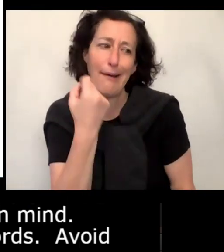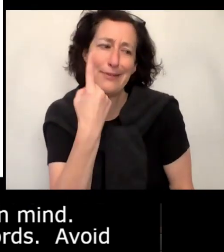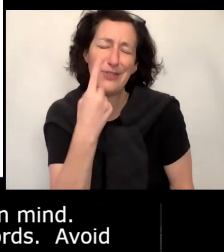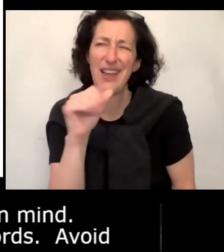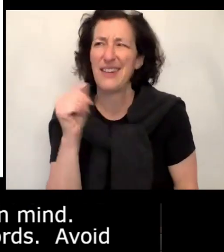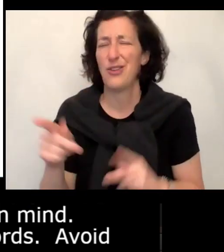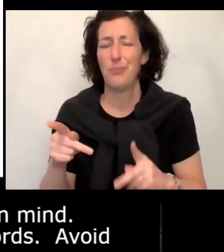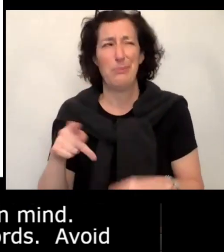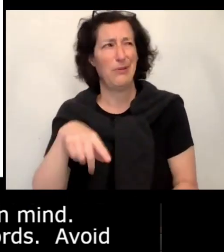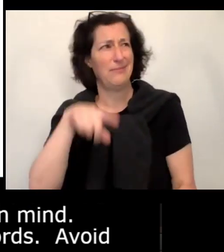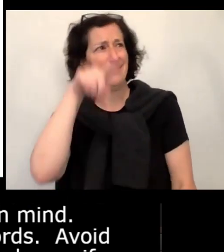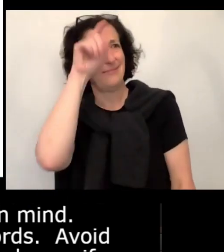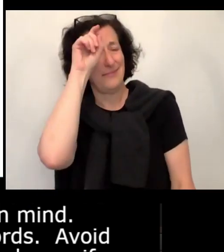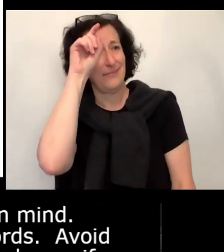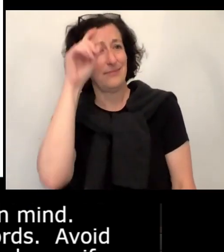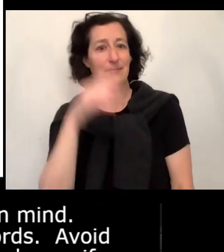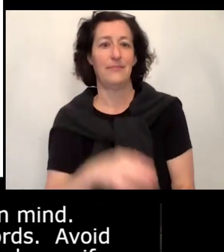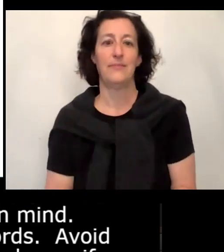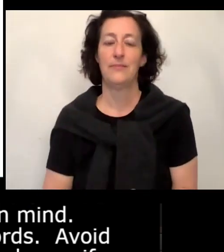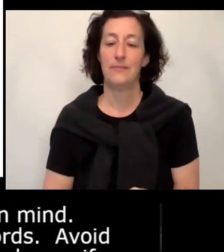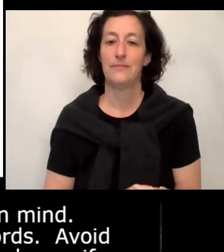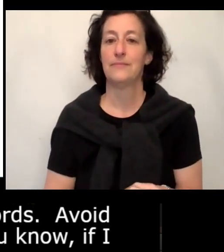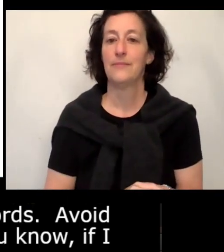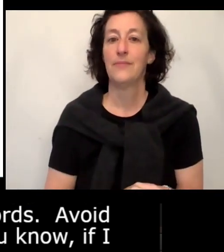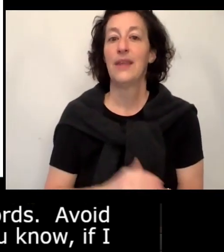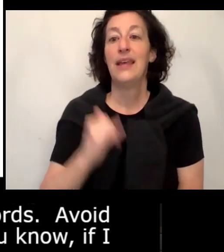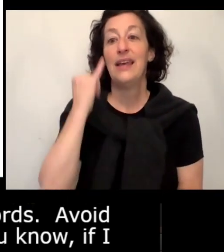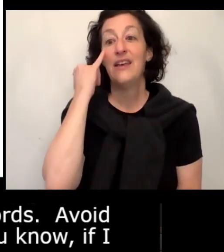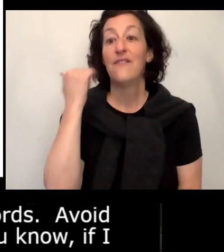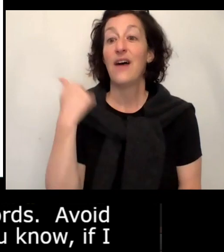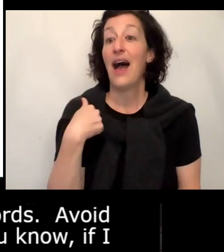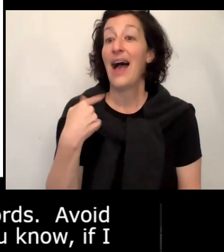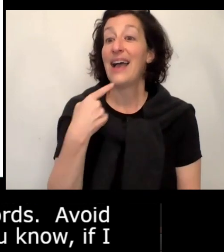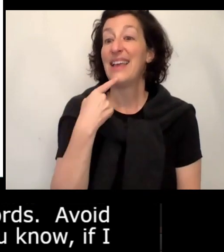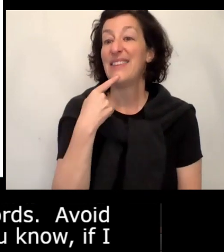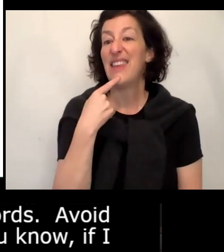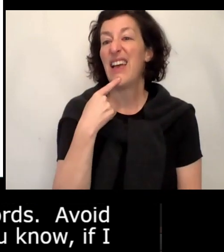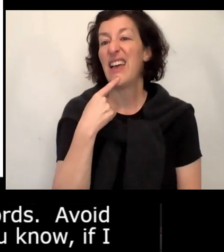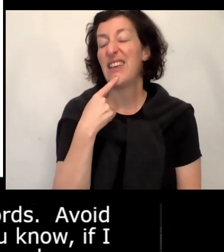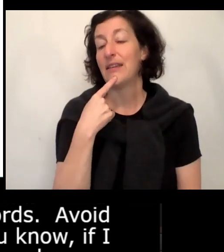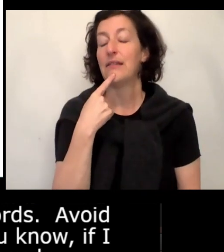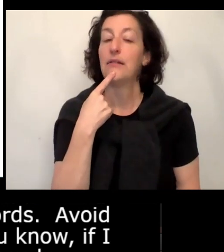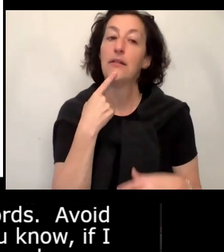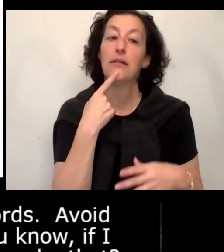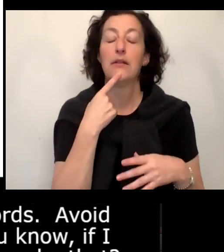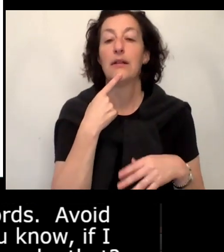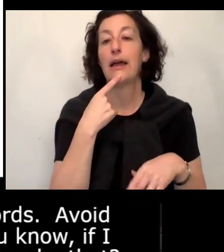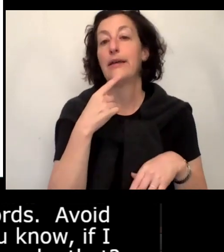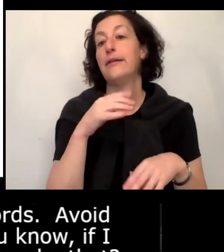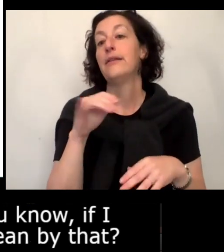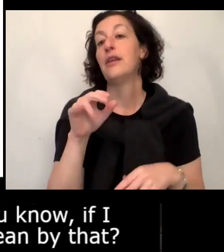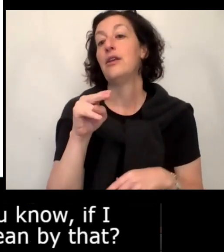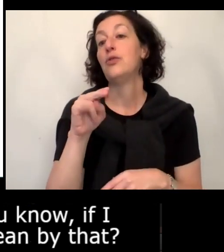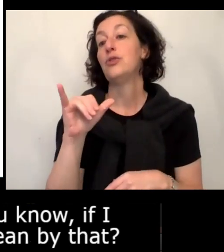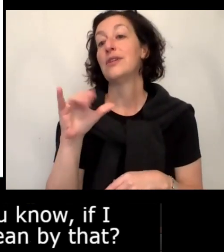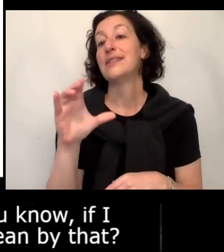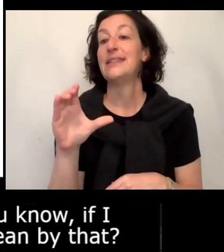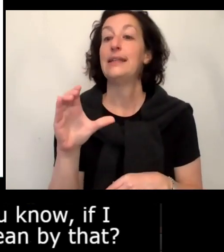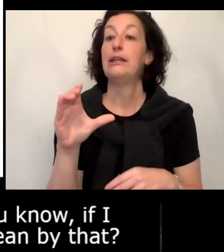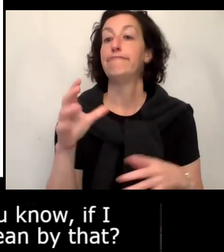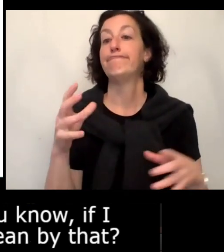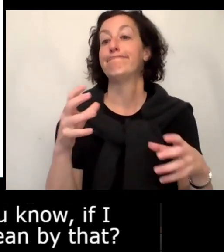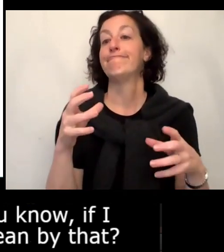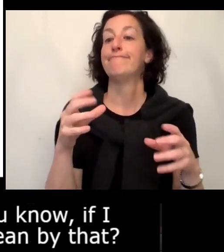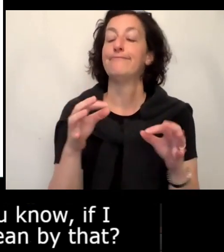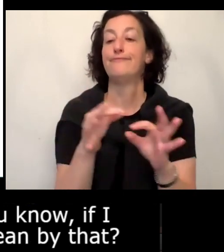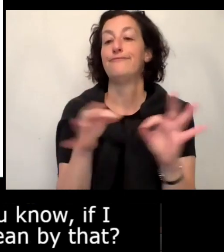If I say forget about it, does anybody know what I mean by that, or why it's funny? Some do,